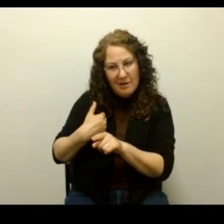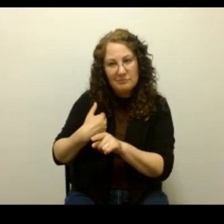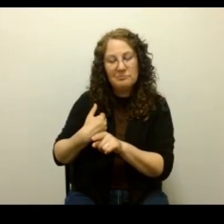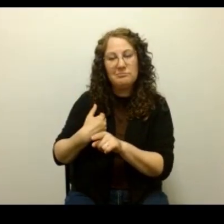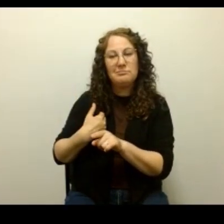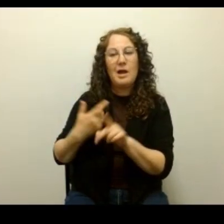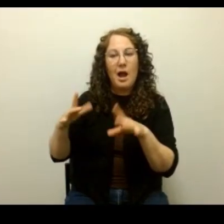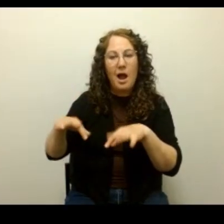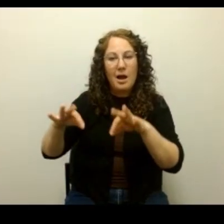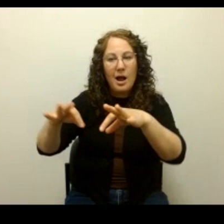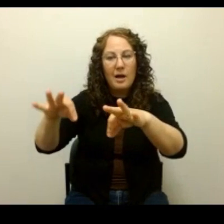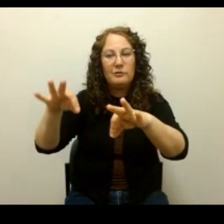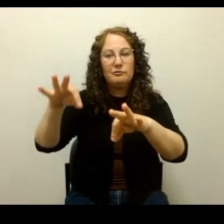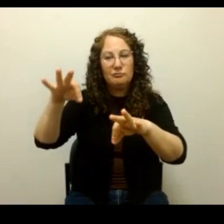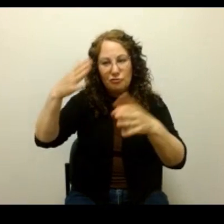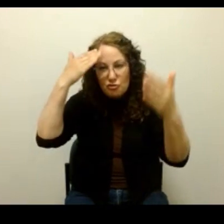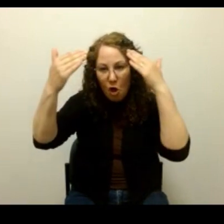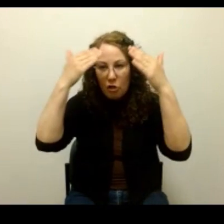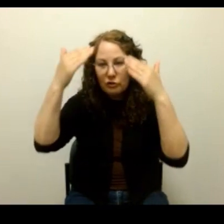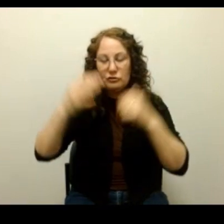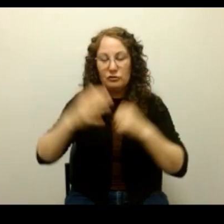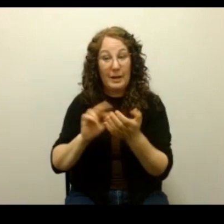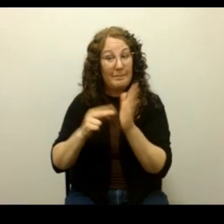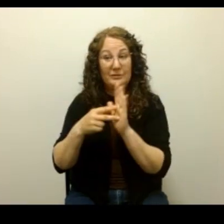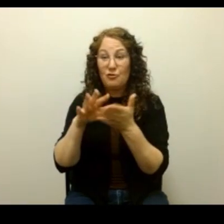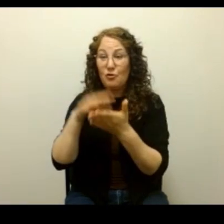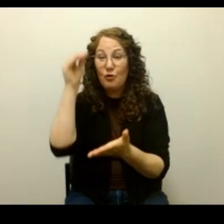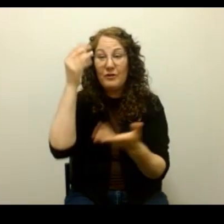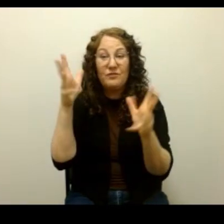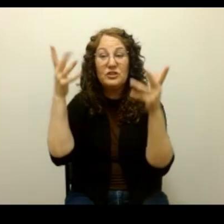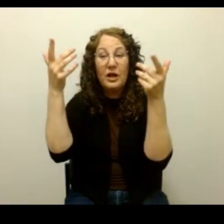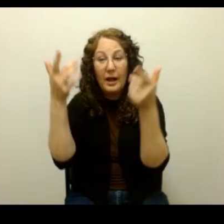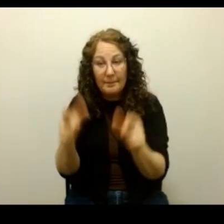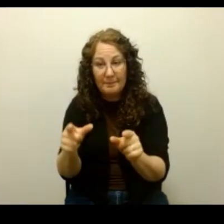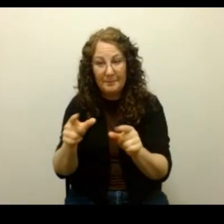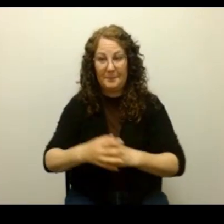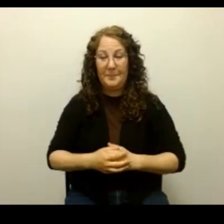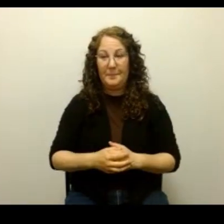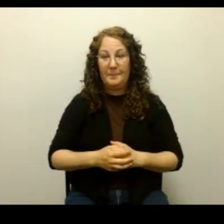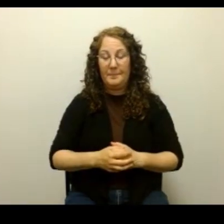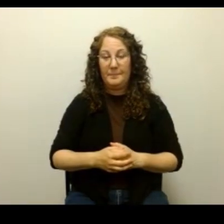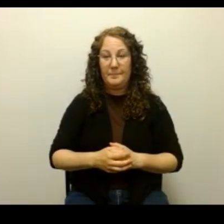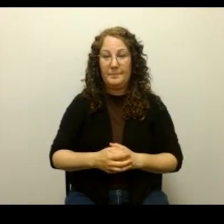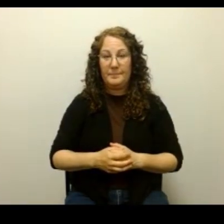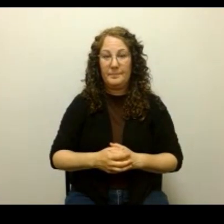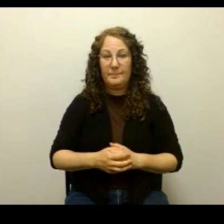some knowledge. Learning has taken place in terms of